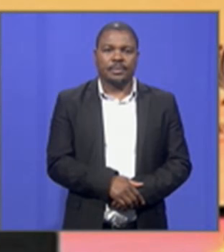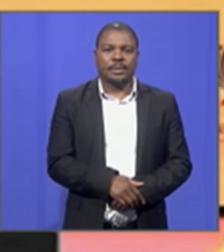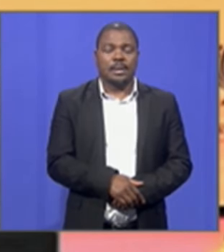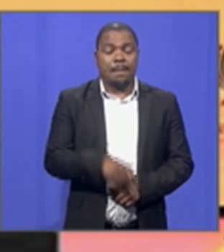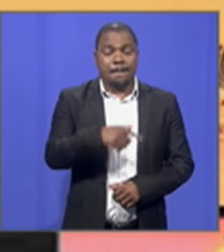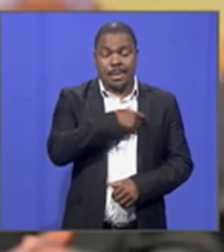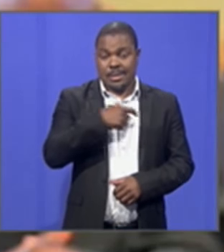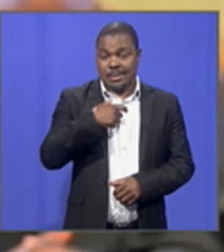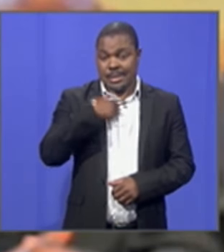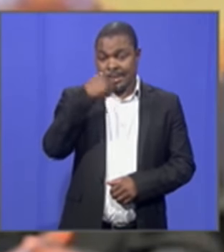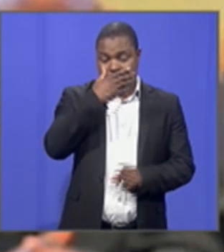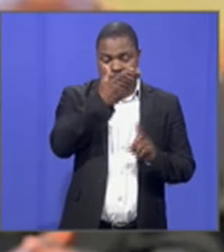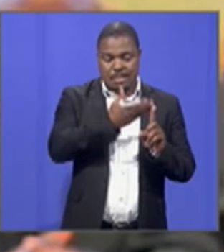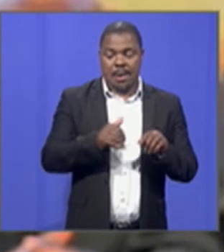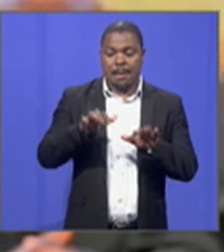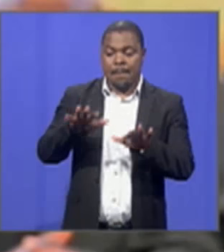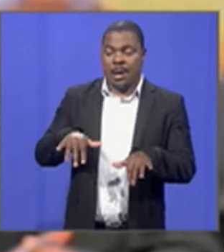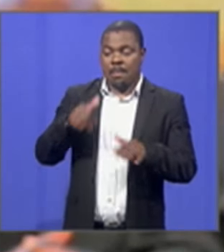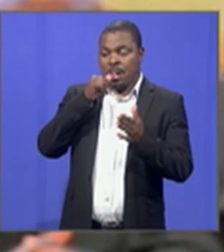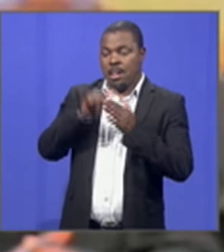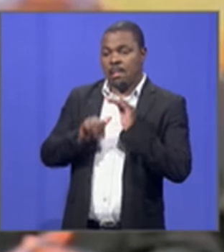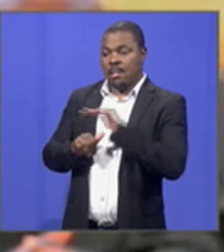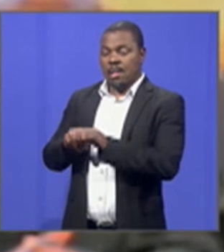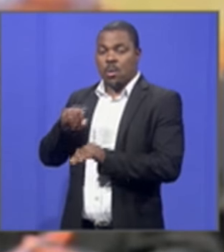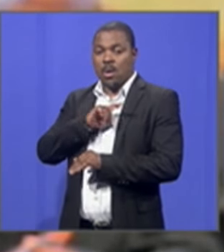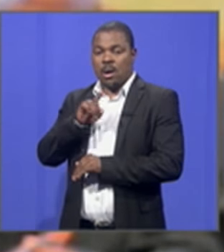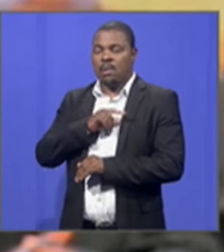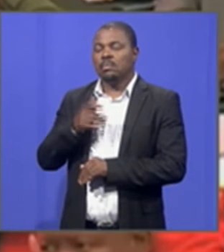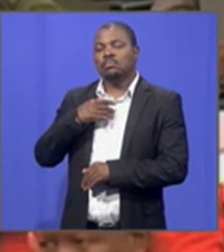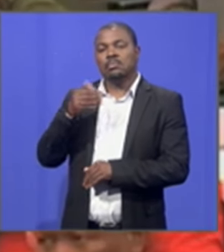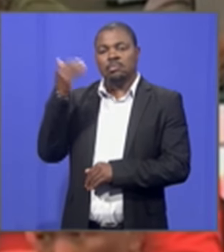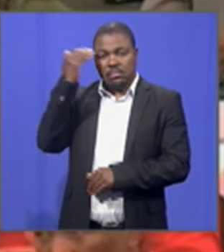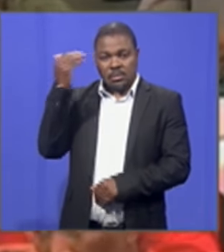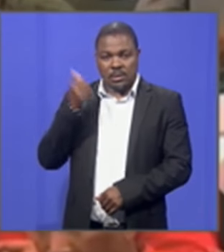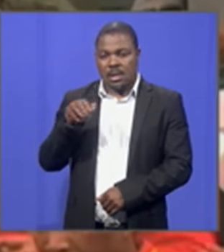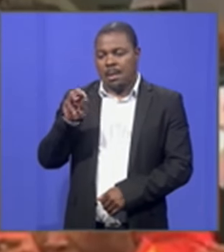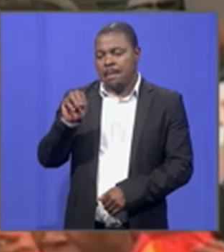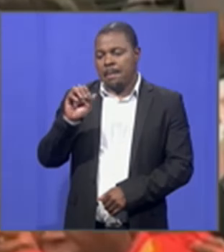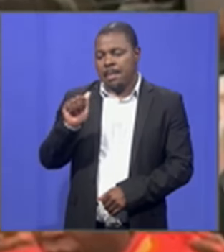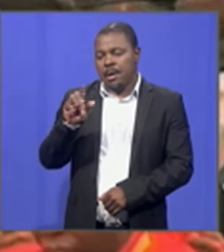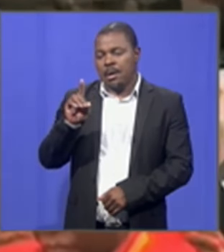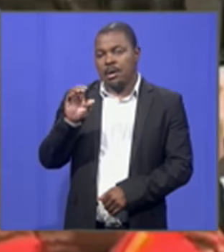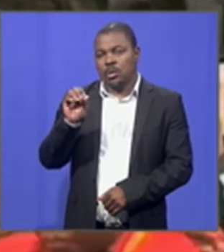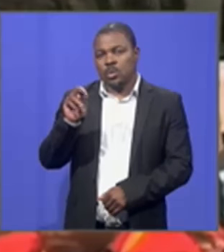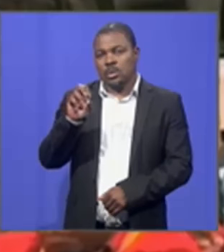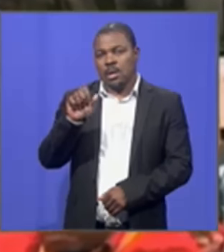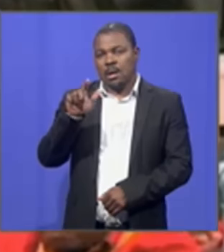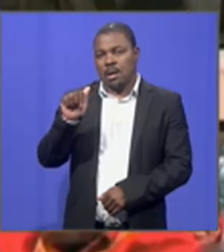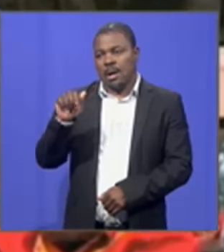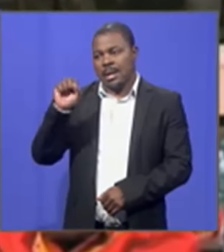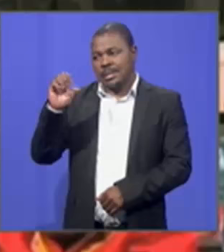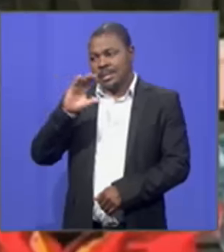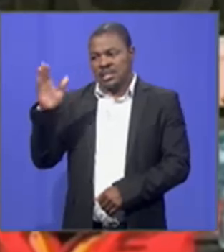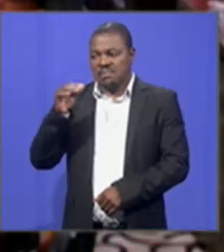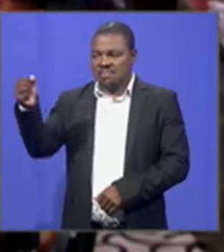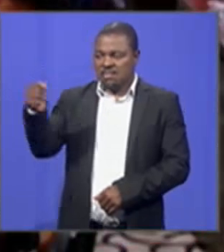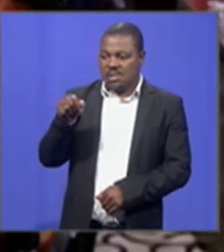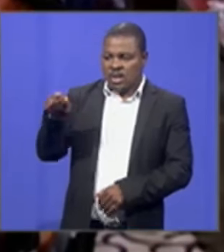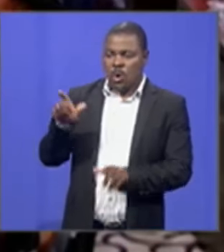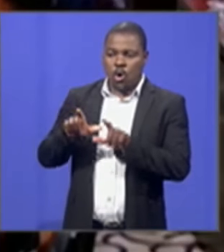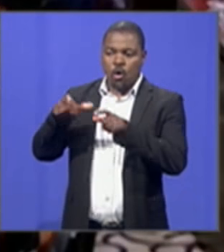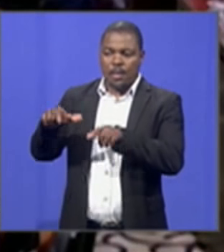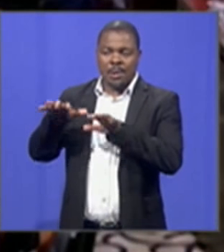Mopresidente Cyril Ramaphosa o ngwaletše Palamente go thulana le go thwalwa ga Advocate Thandazani Madonsela SC bjalo ka moetapele wa bohlatse ka